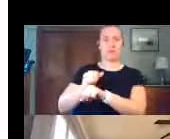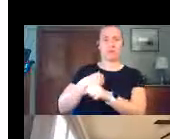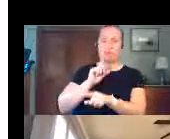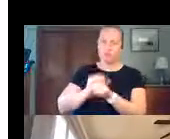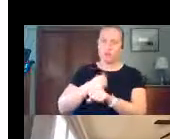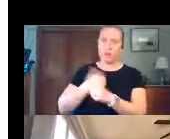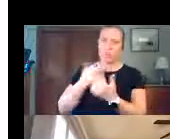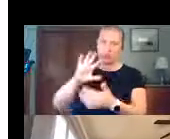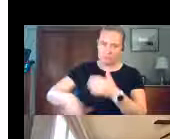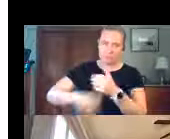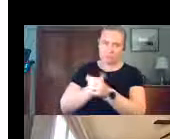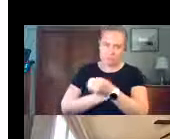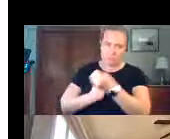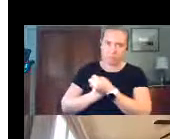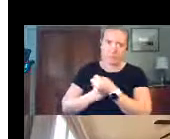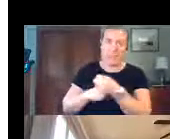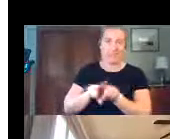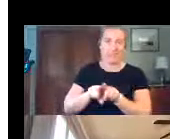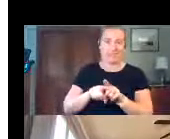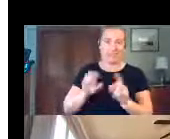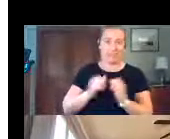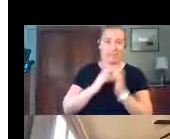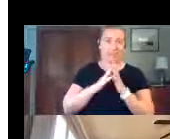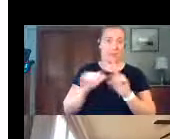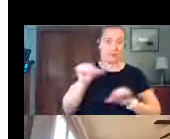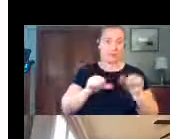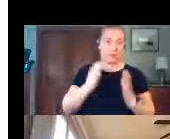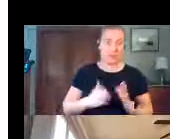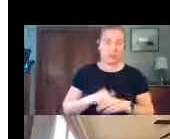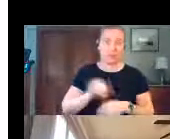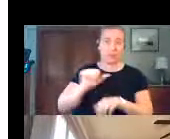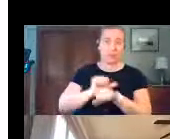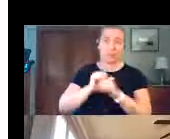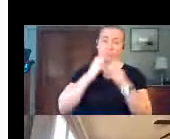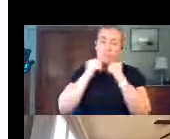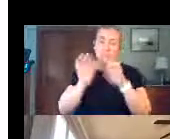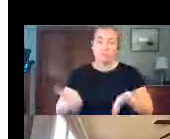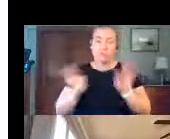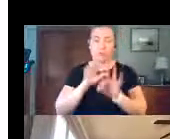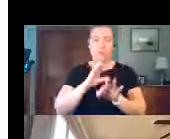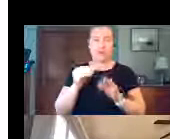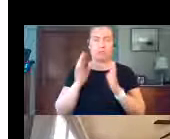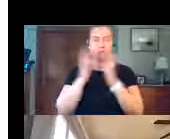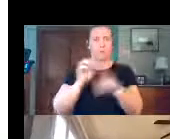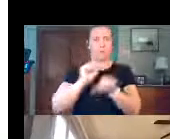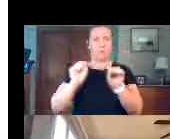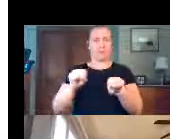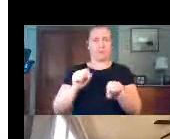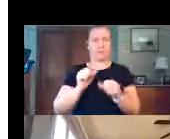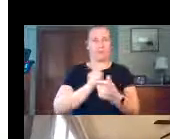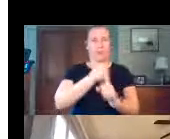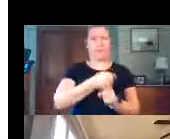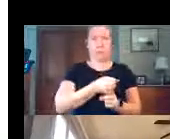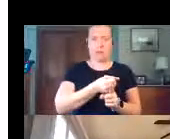implementation scientist, because I just think it's so important and there's so much potential impact in closing treatment gaps